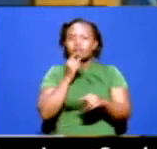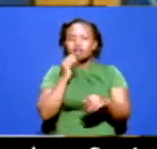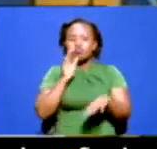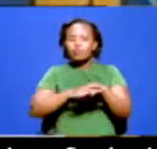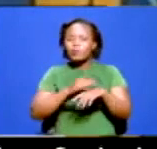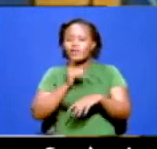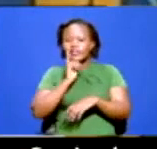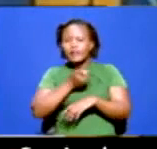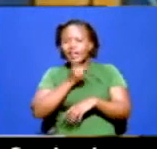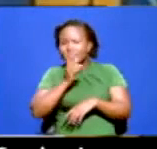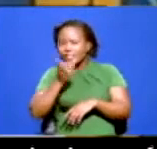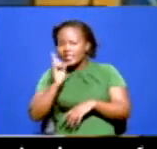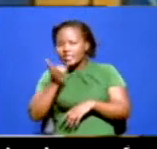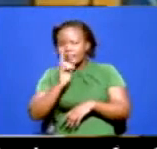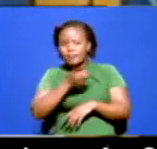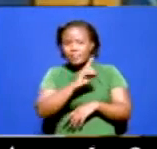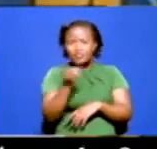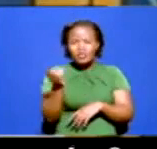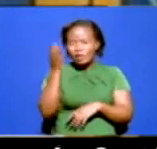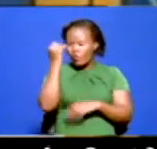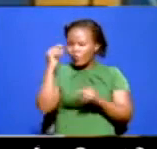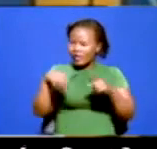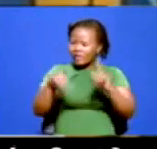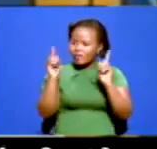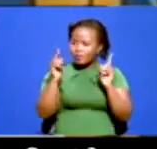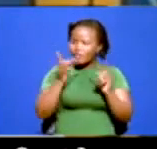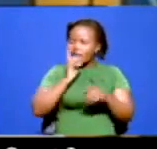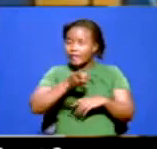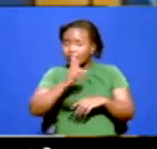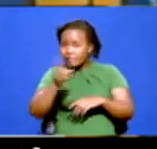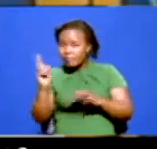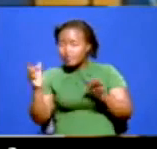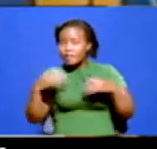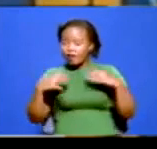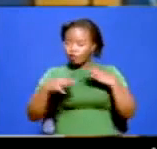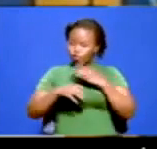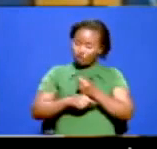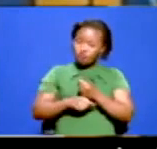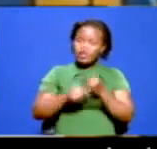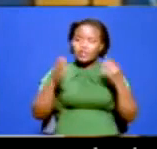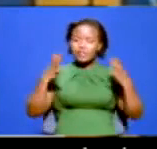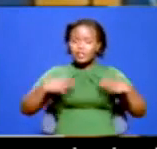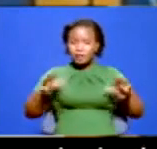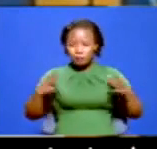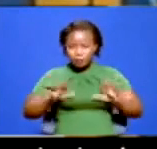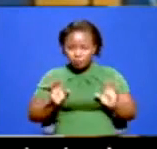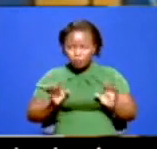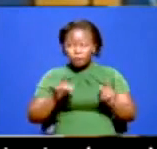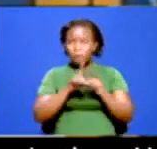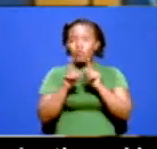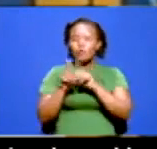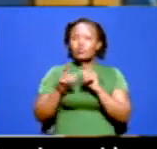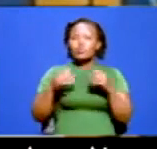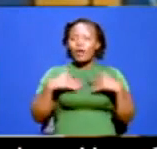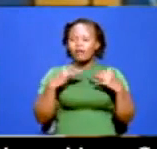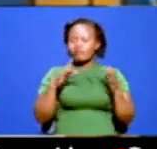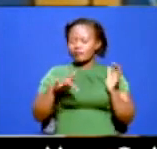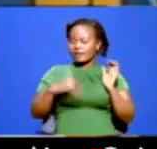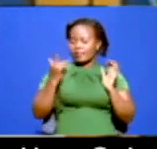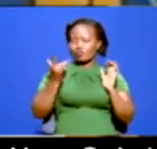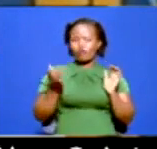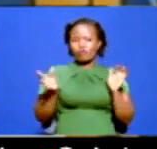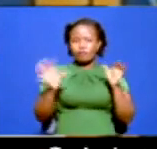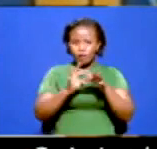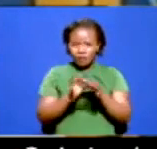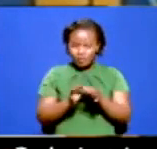instills confidence in people. It instills a sense of belonging. And so that